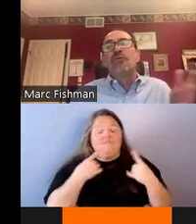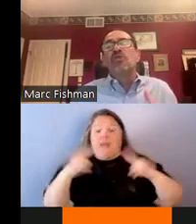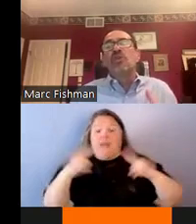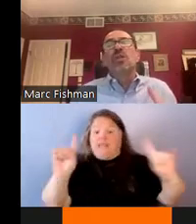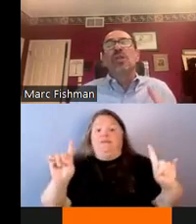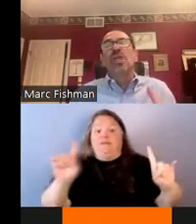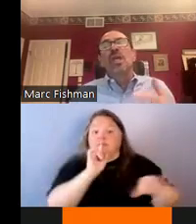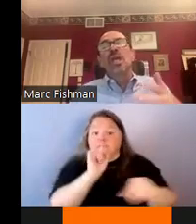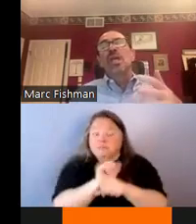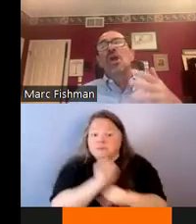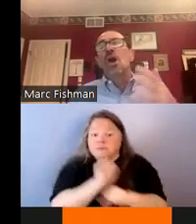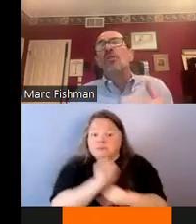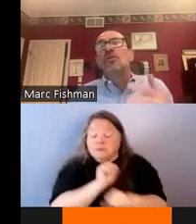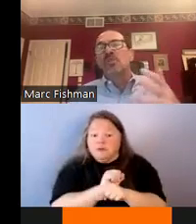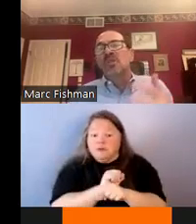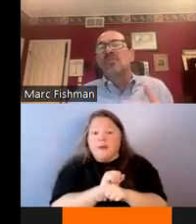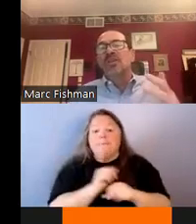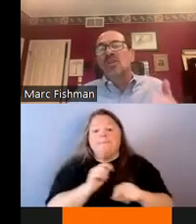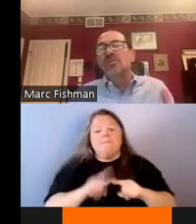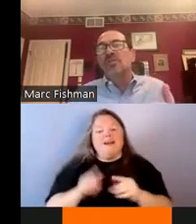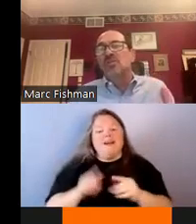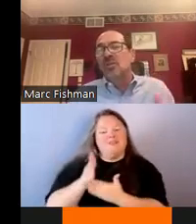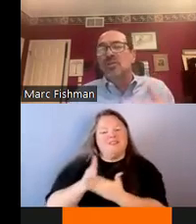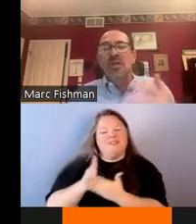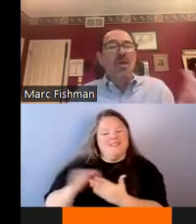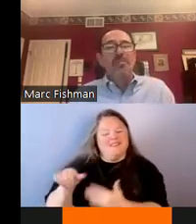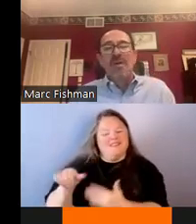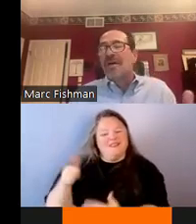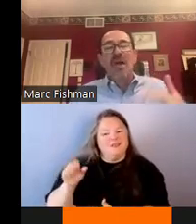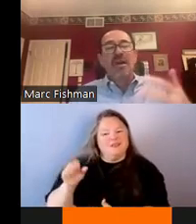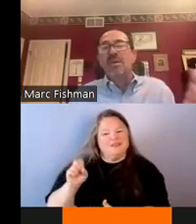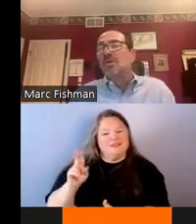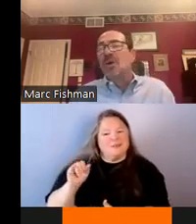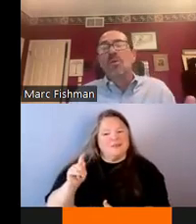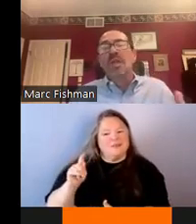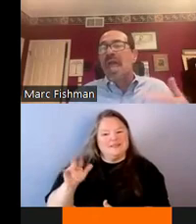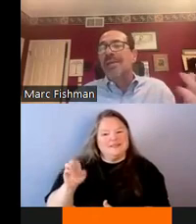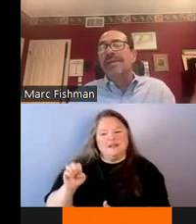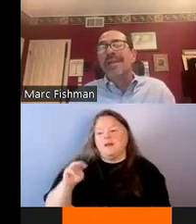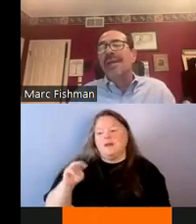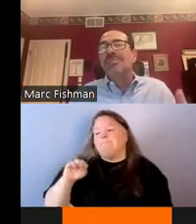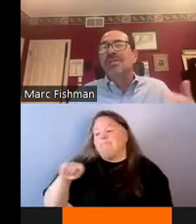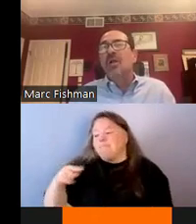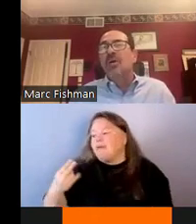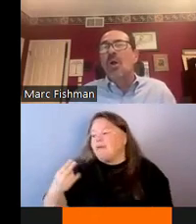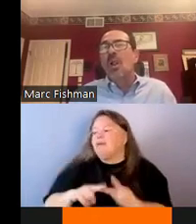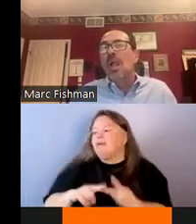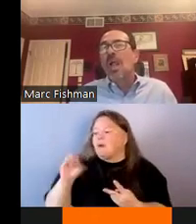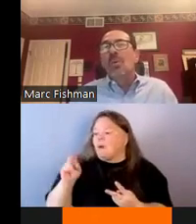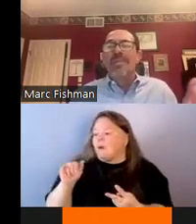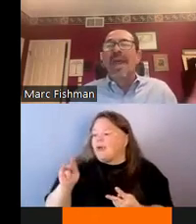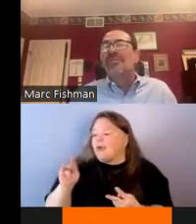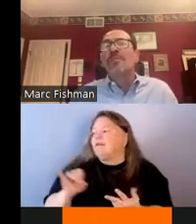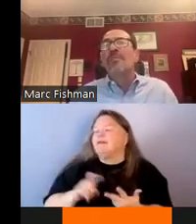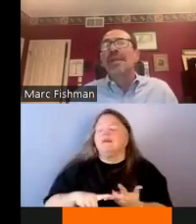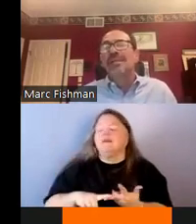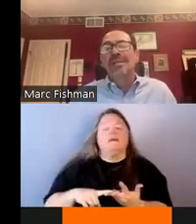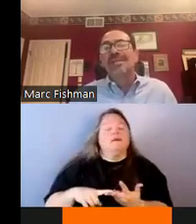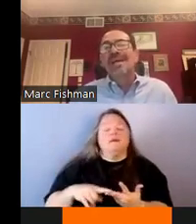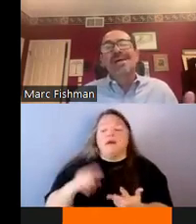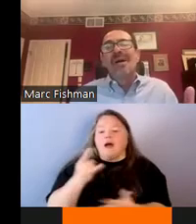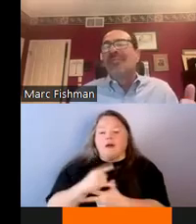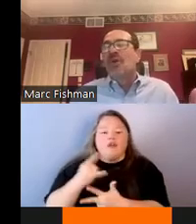And unfortunately, in other specific substances, methamphetamine, cocaine, cannabis, alcohol, we may have